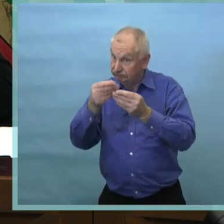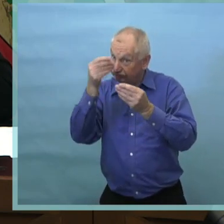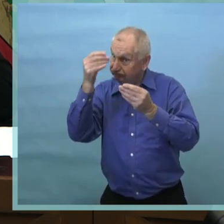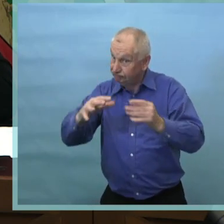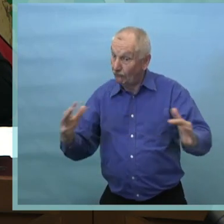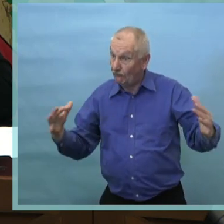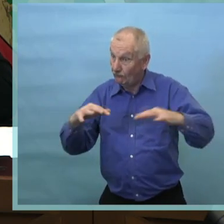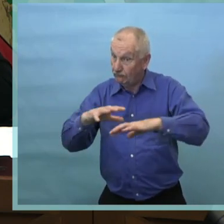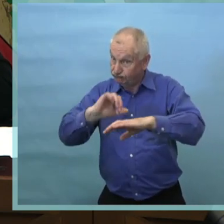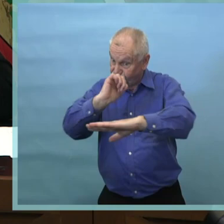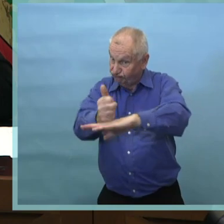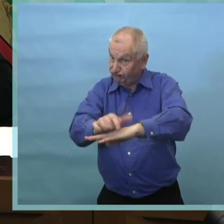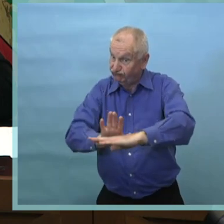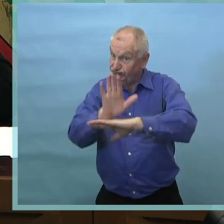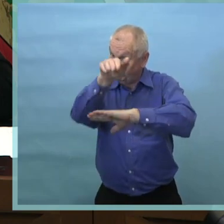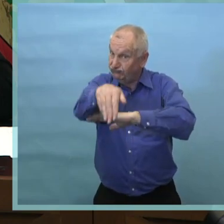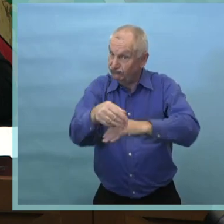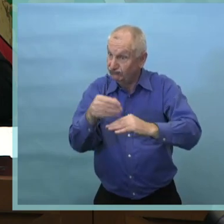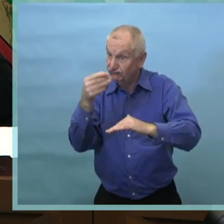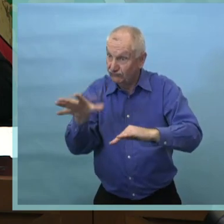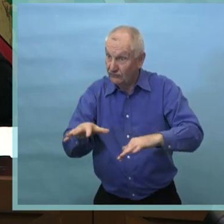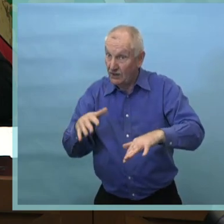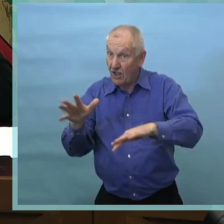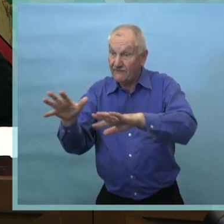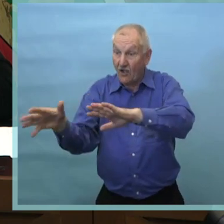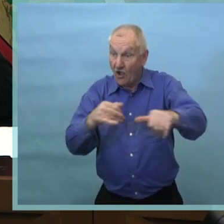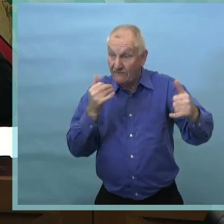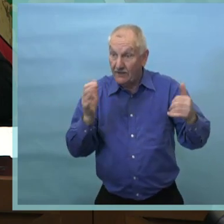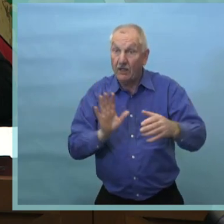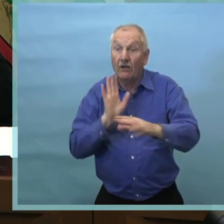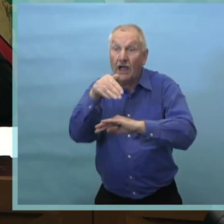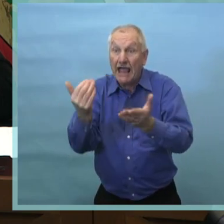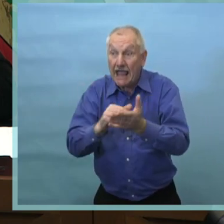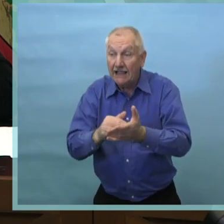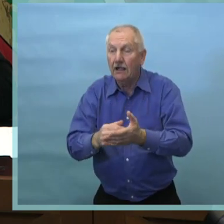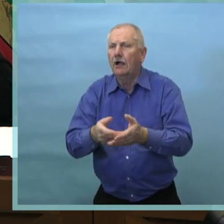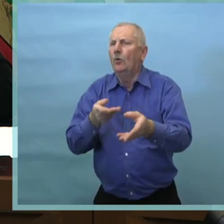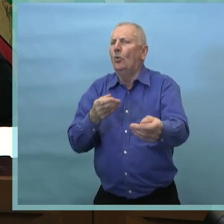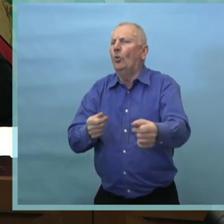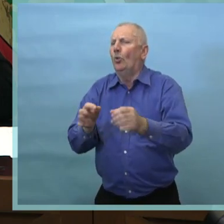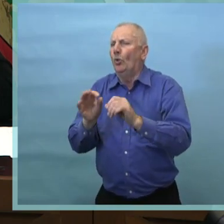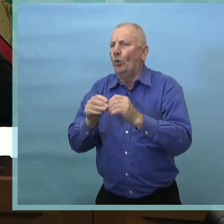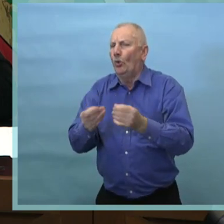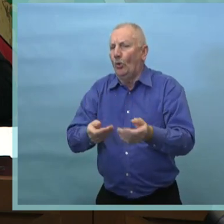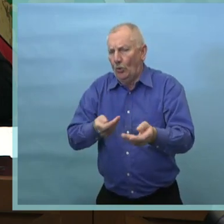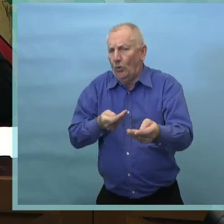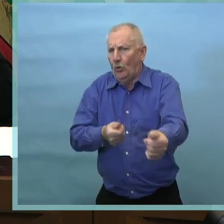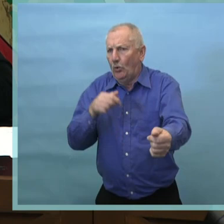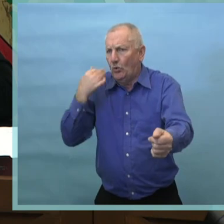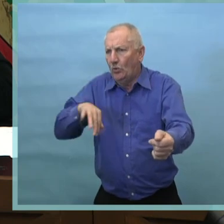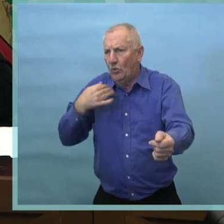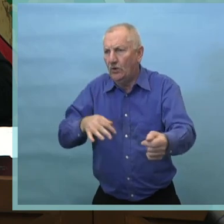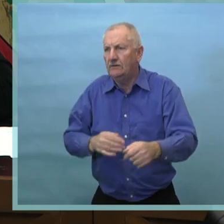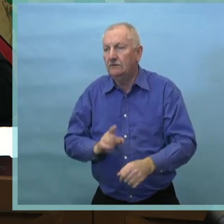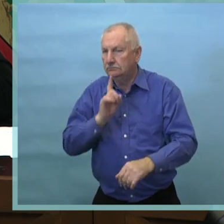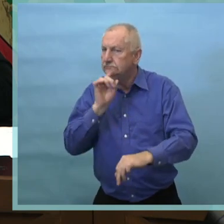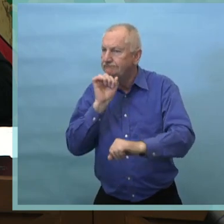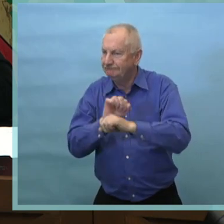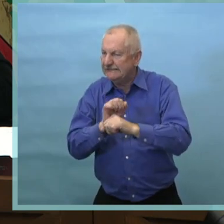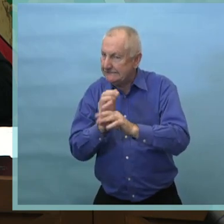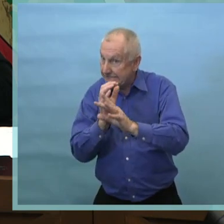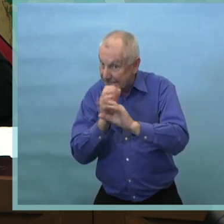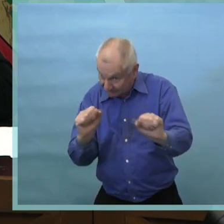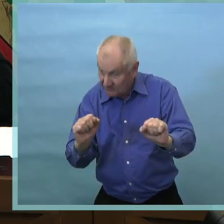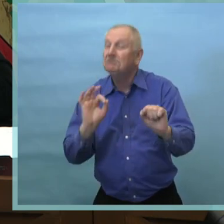proposition to keep putting it back. So until it's safe to do so, we will leave the ramp there. Okay. And just to follow